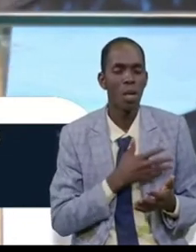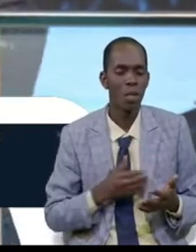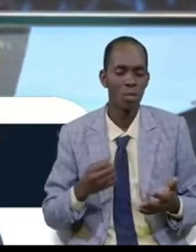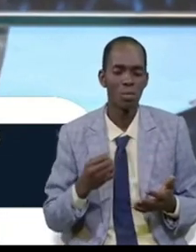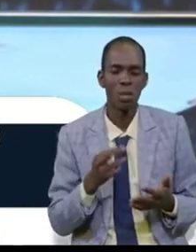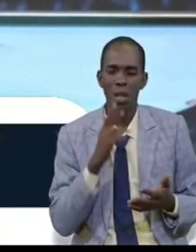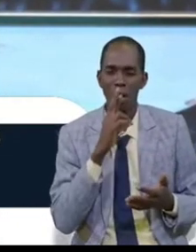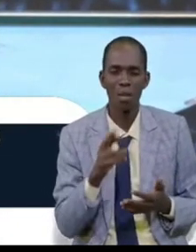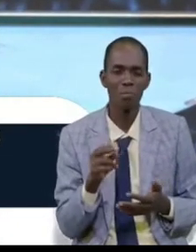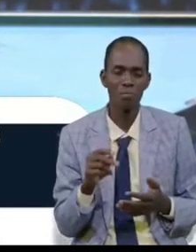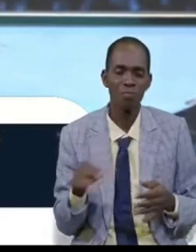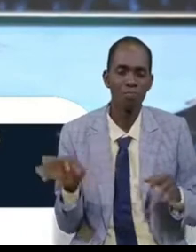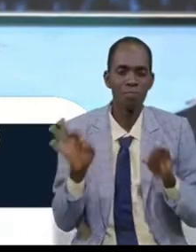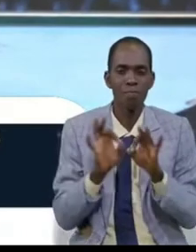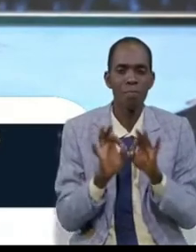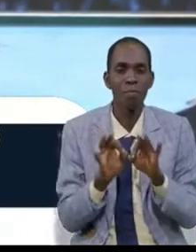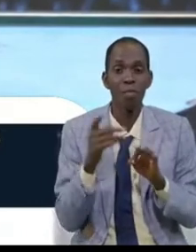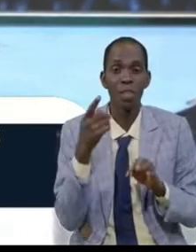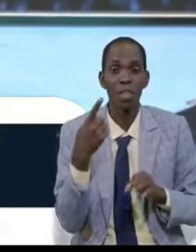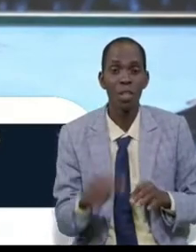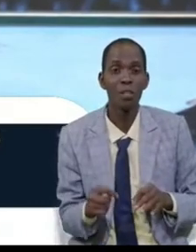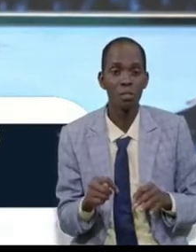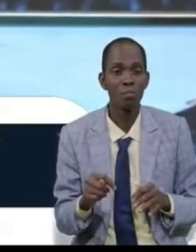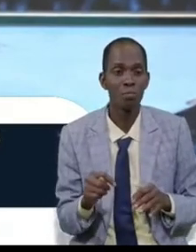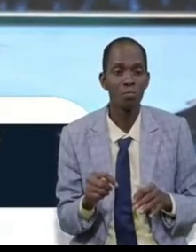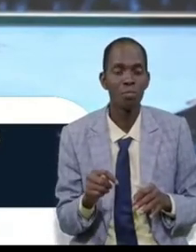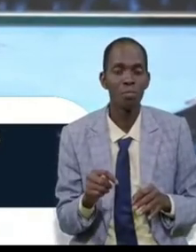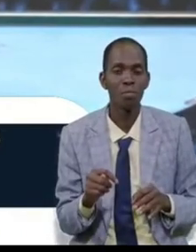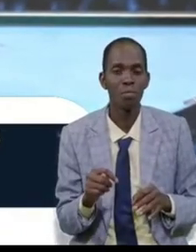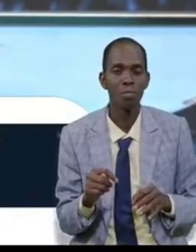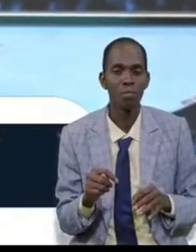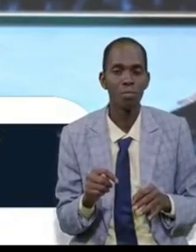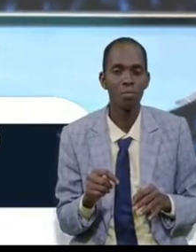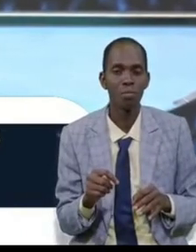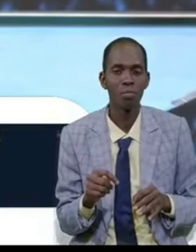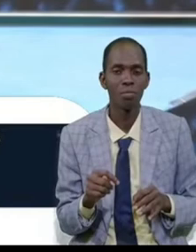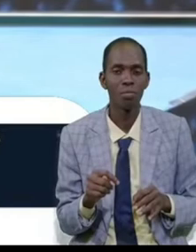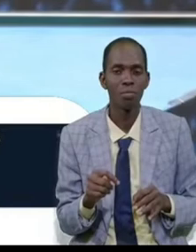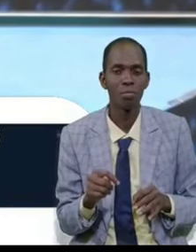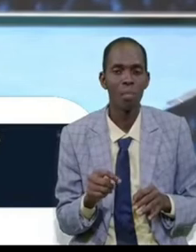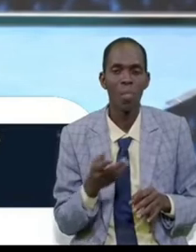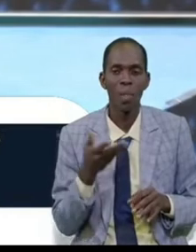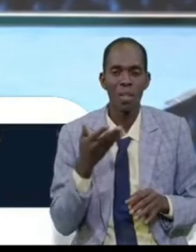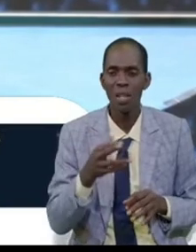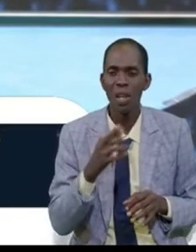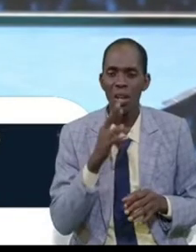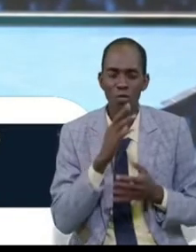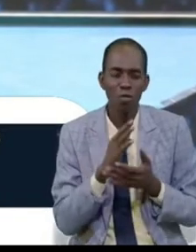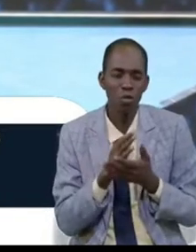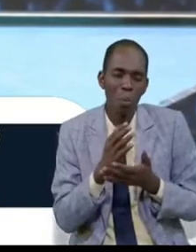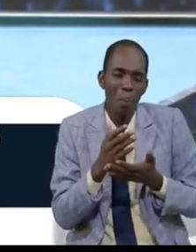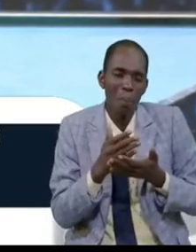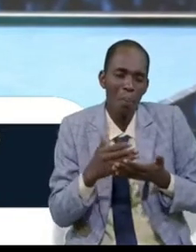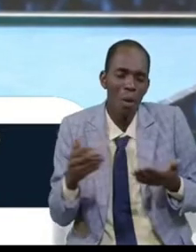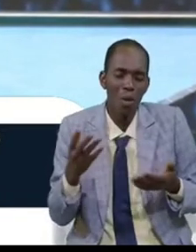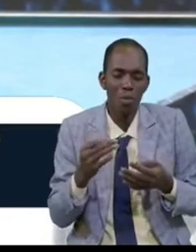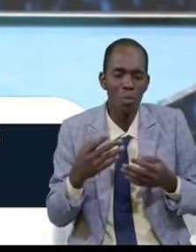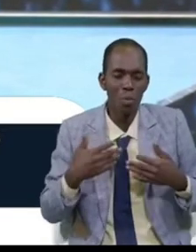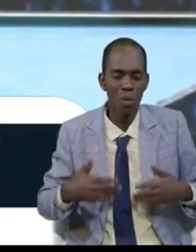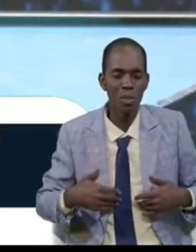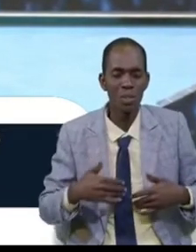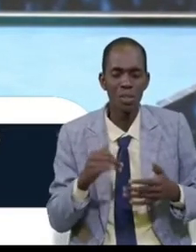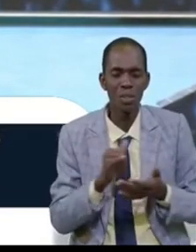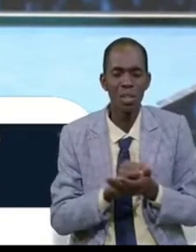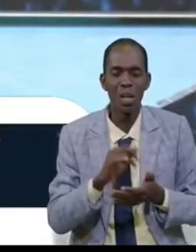body which appear to be more feeble are necessary. There are some parts of the body that are delicate.